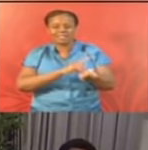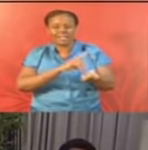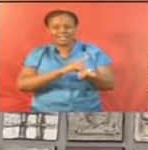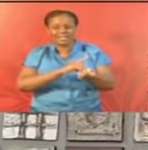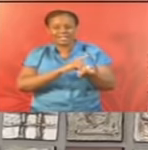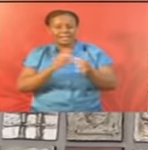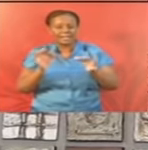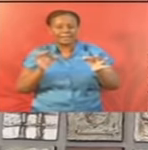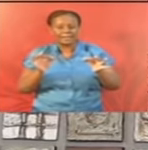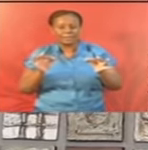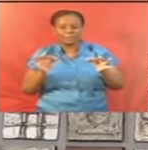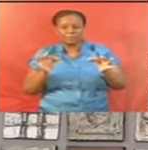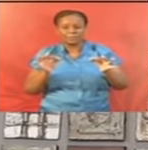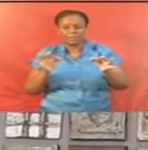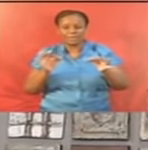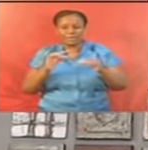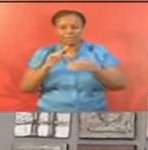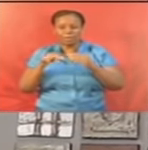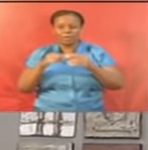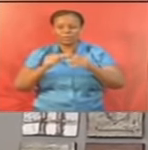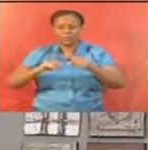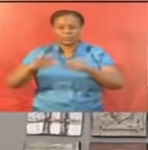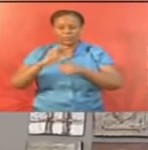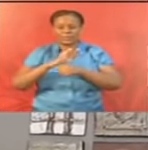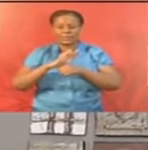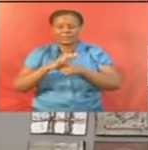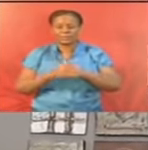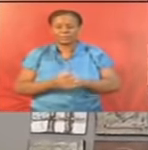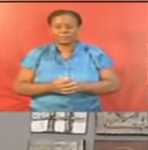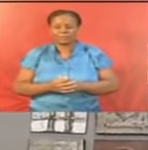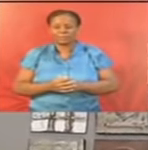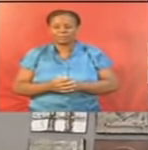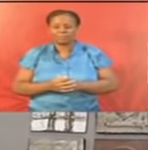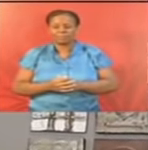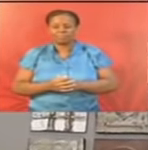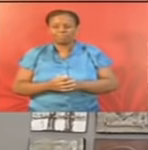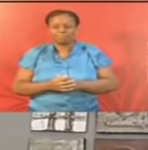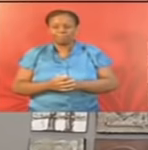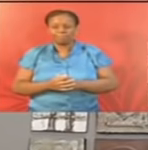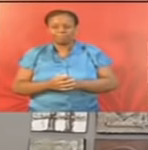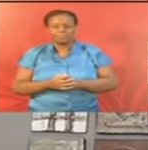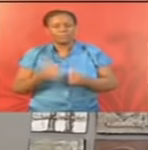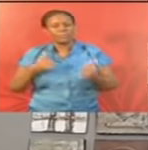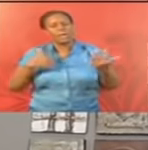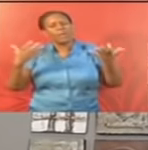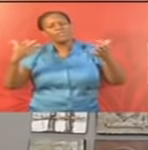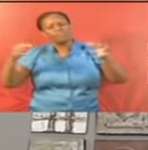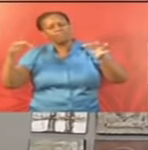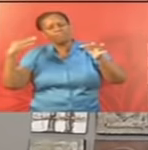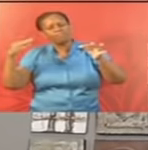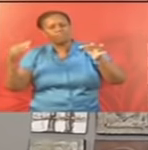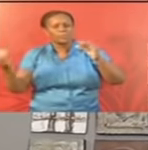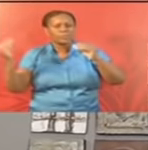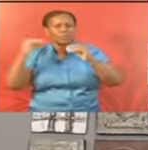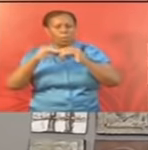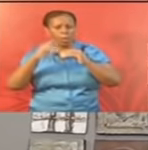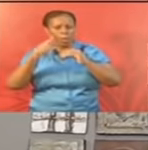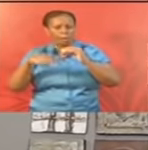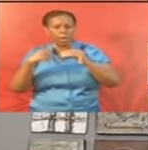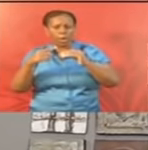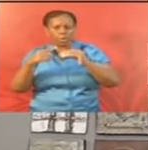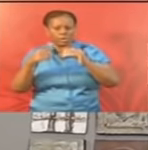now what I'm going to do is I would like to take some time to explain a little more detail concerning the cases that we have